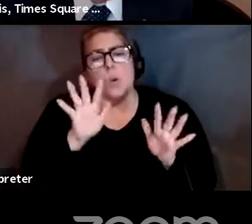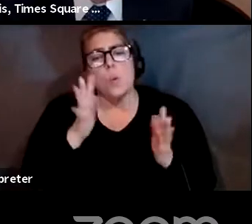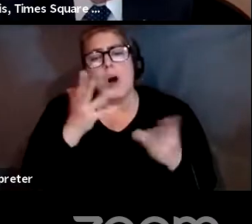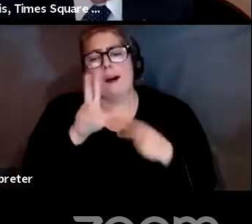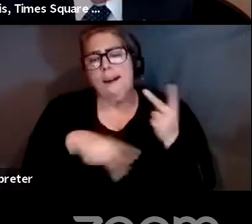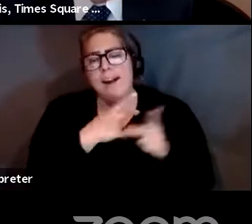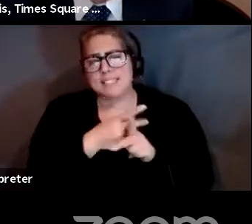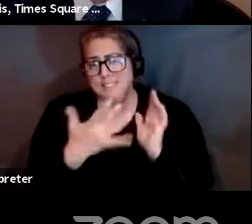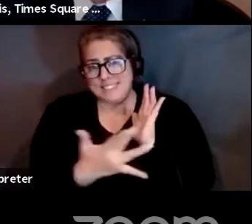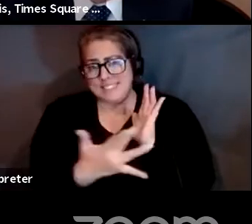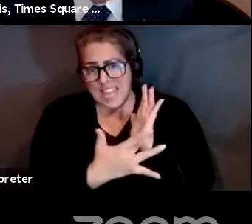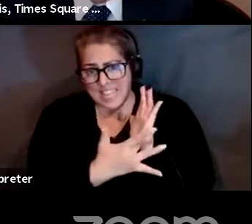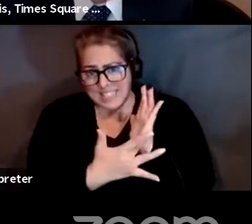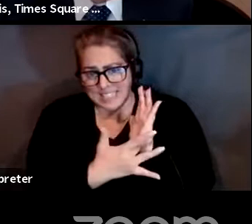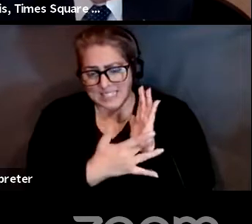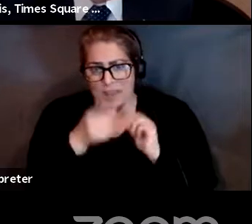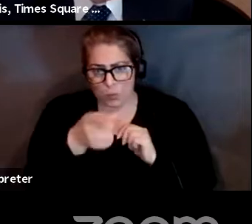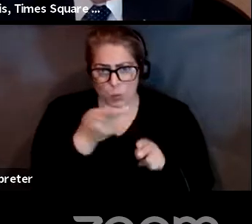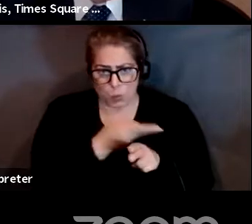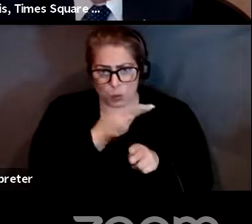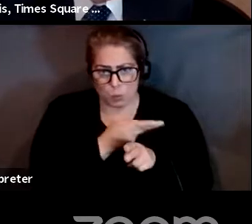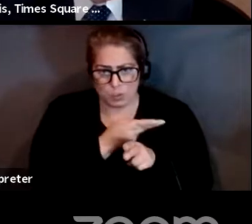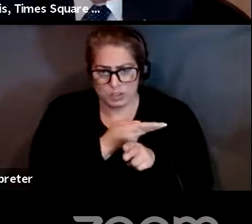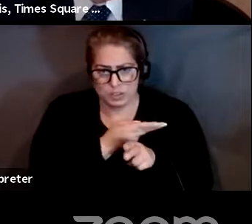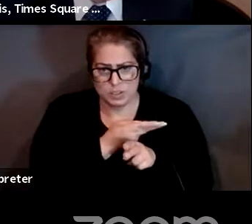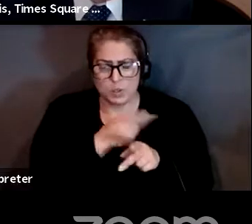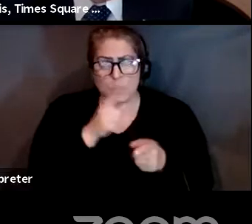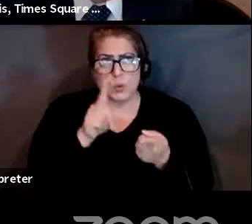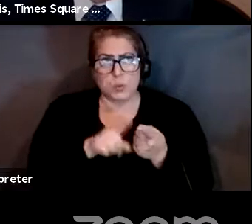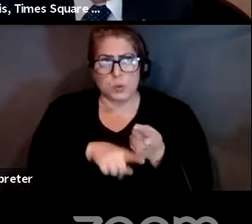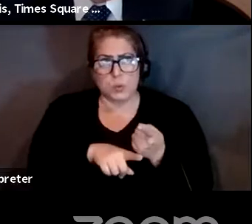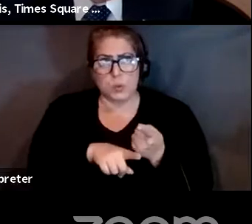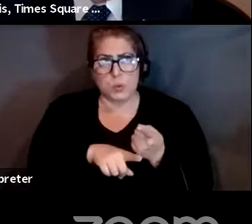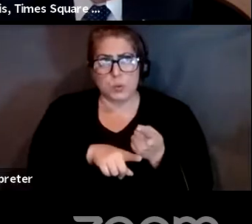techniques have you used that get people